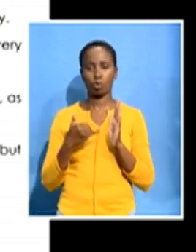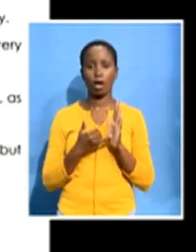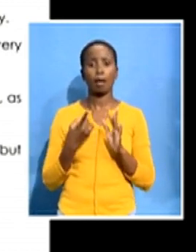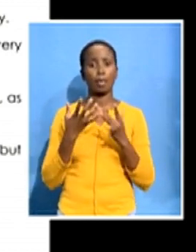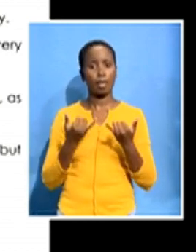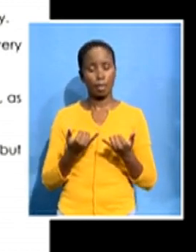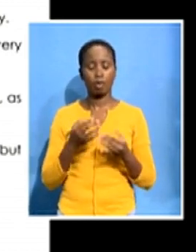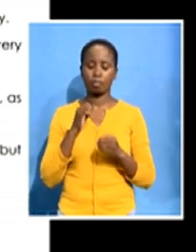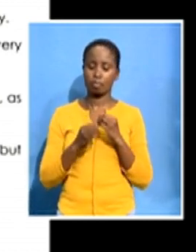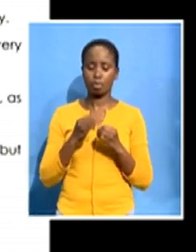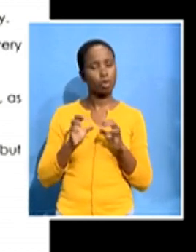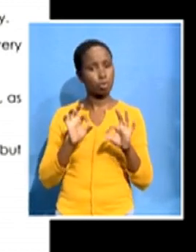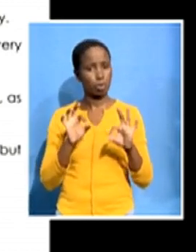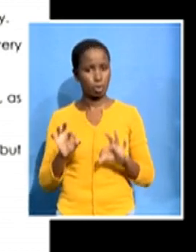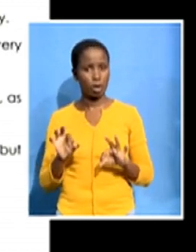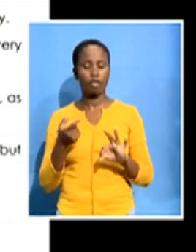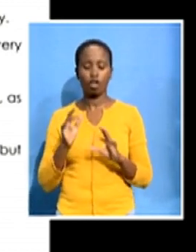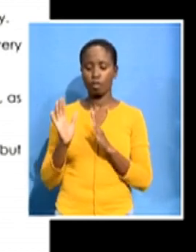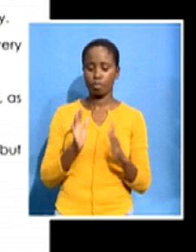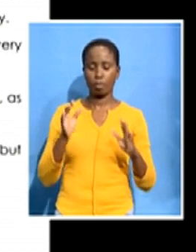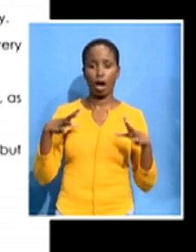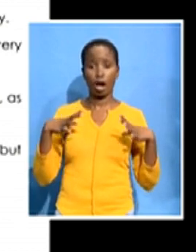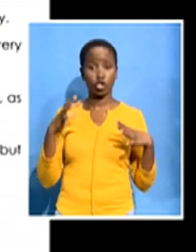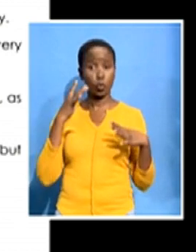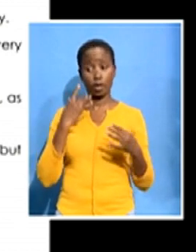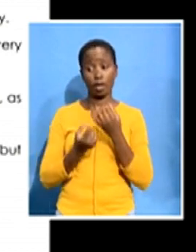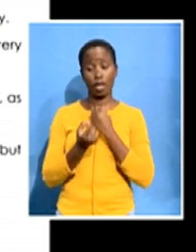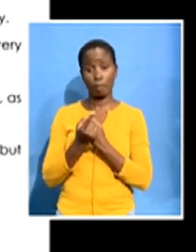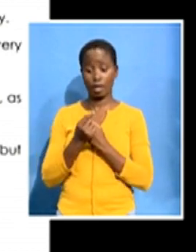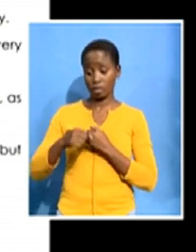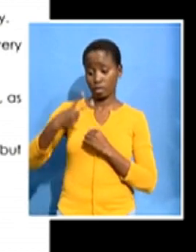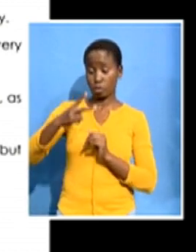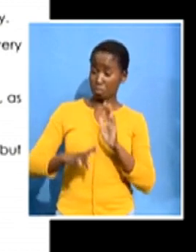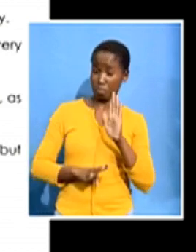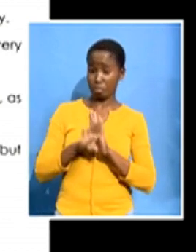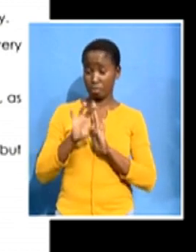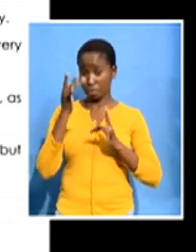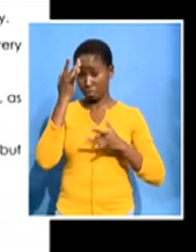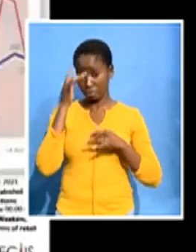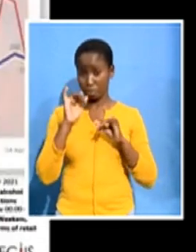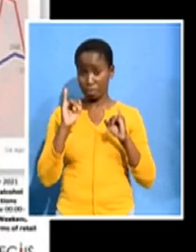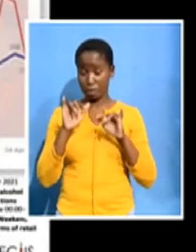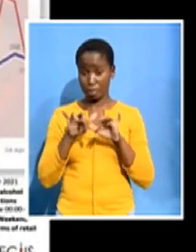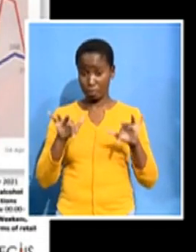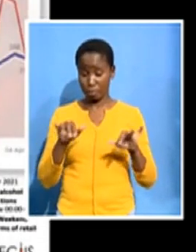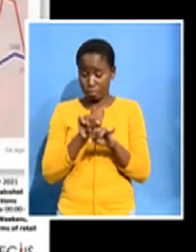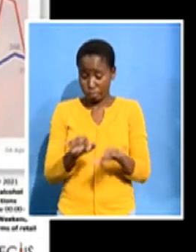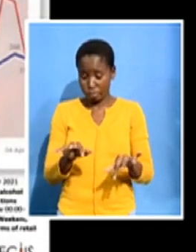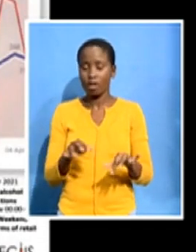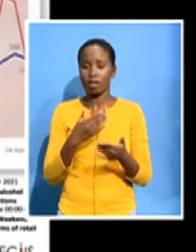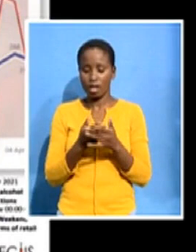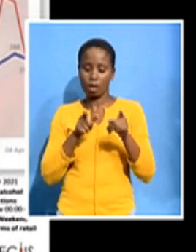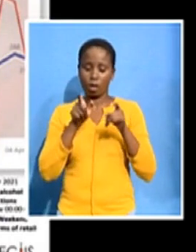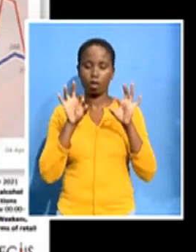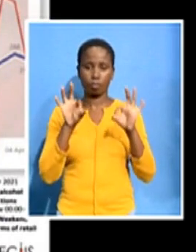from the lessons we learned from the second wave to be able to cope with oxygen demand as the third wave nears us.